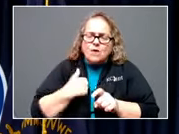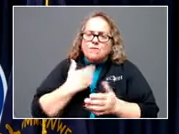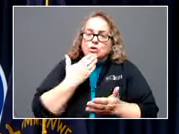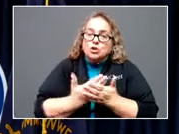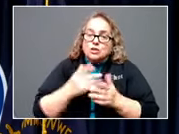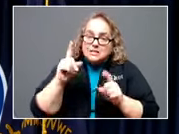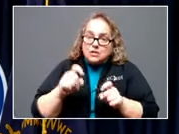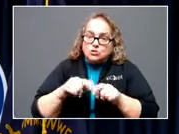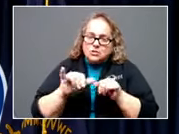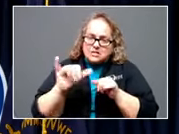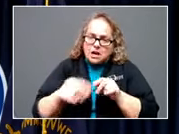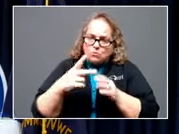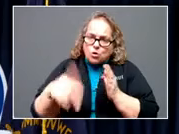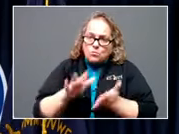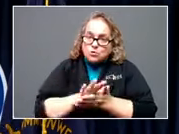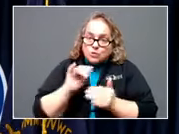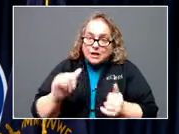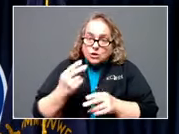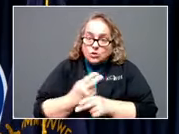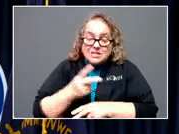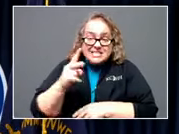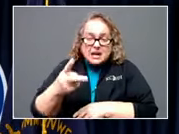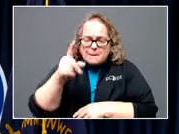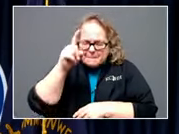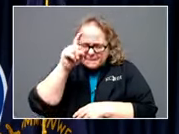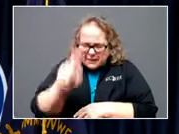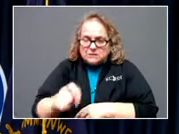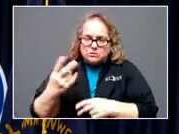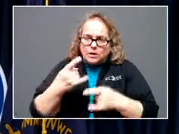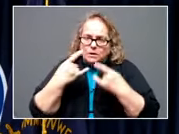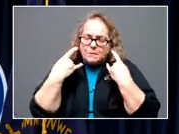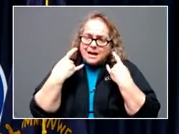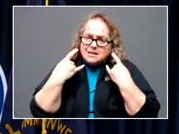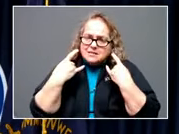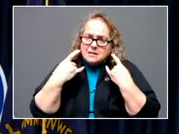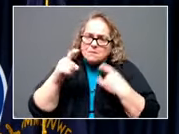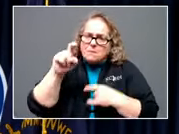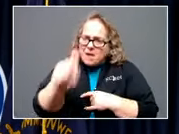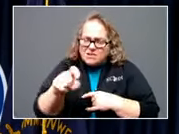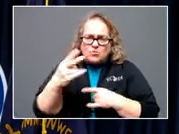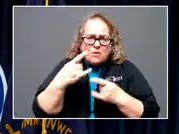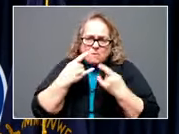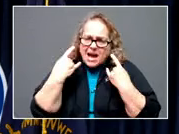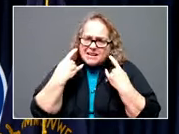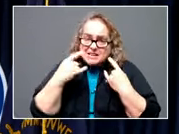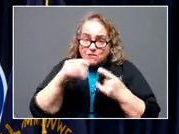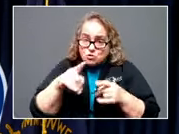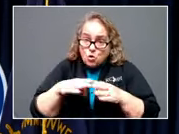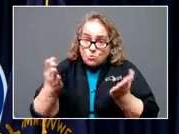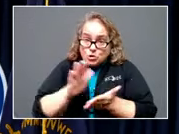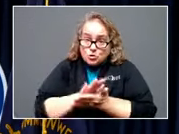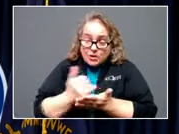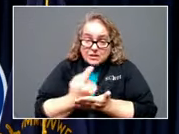can use. Second, they've got to wear these masks. All right. I'm telling you, if you open a school this week and you're not